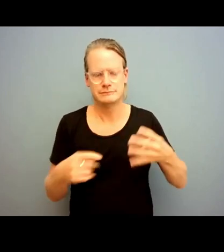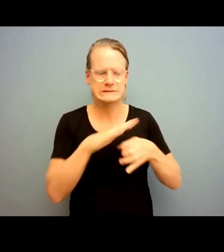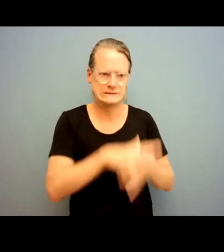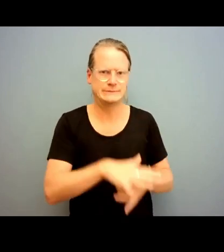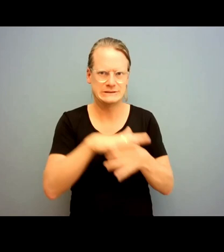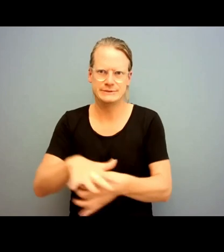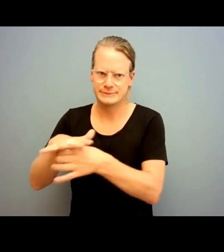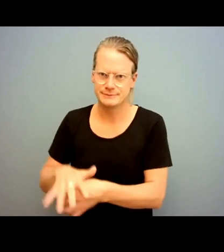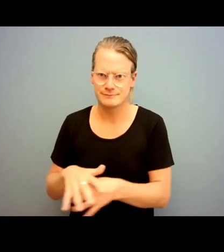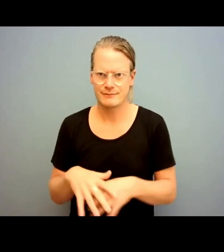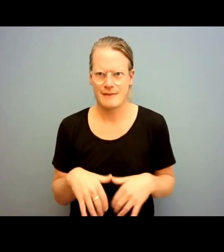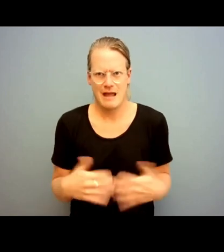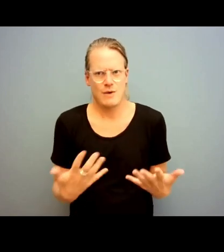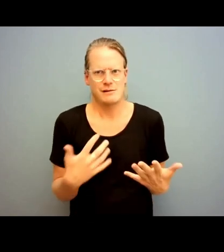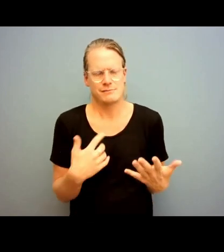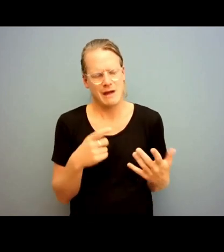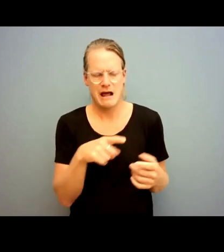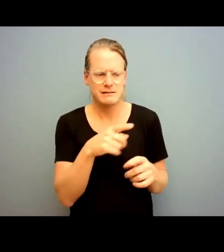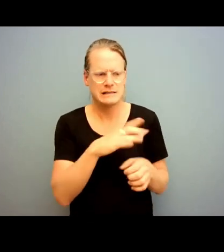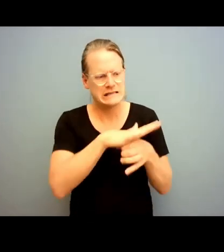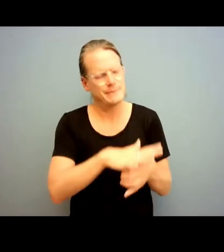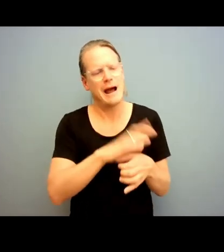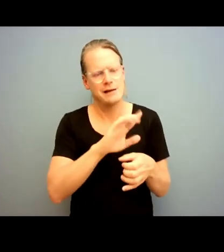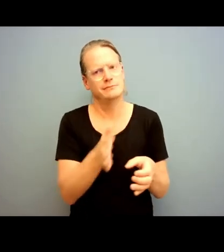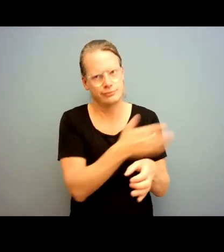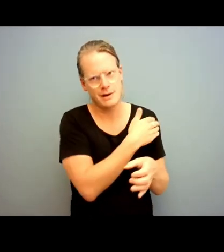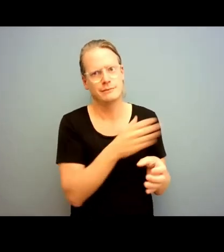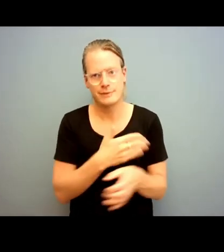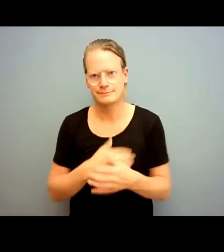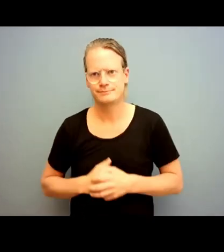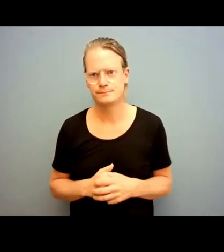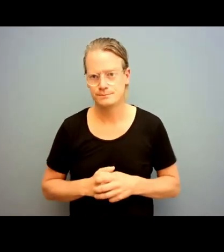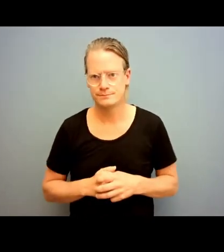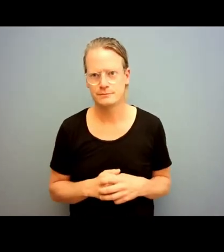acted against. So please stay and